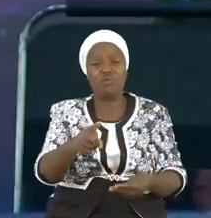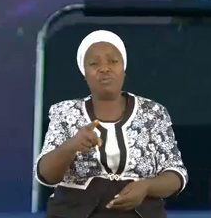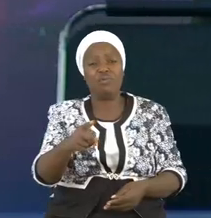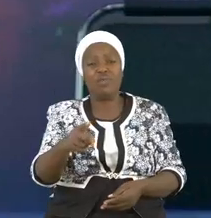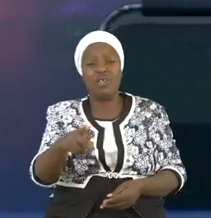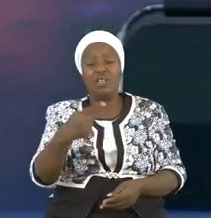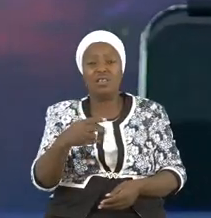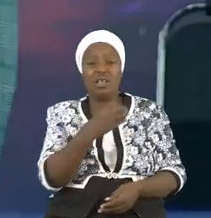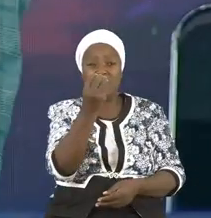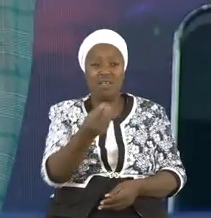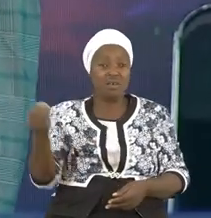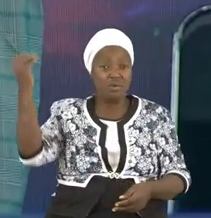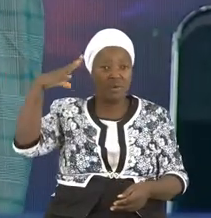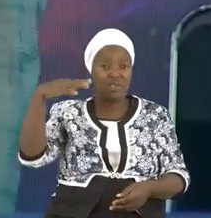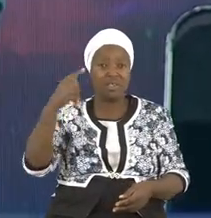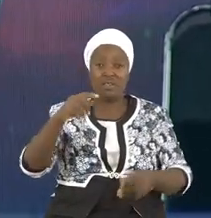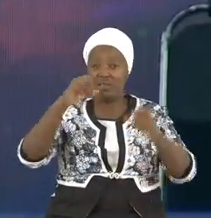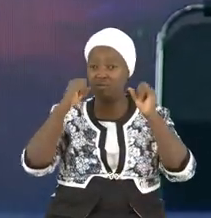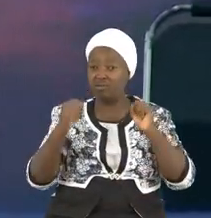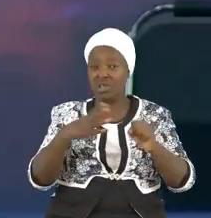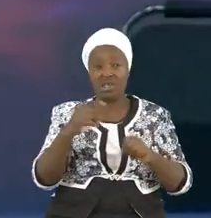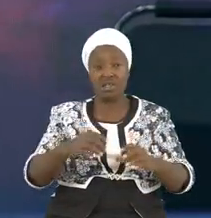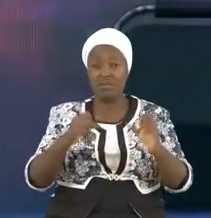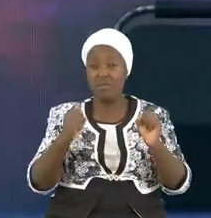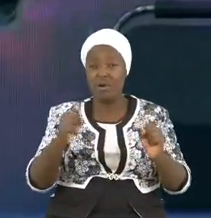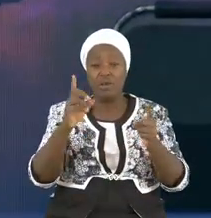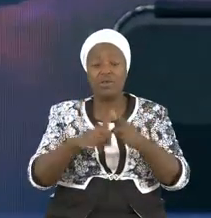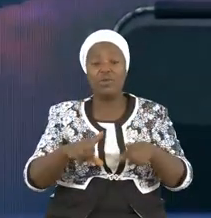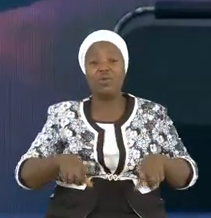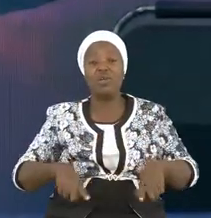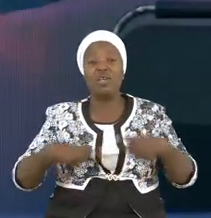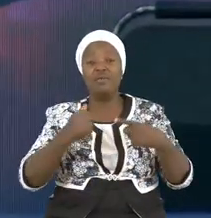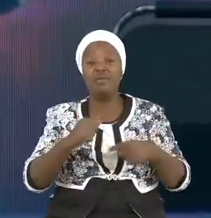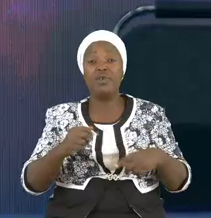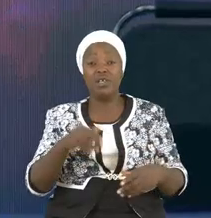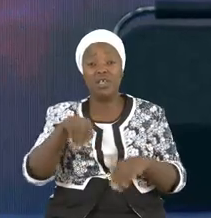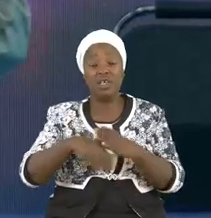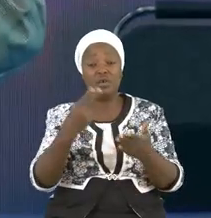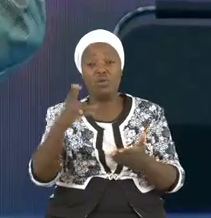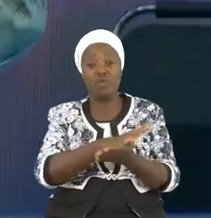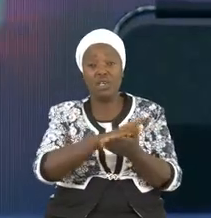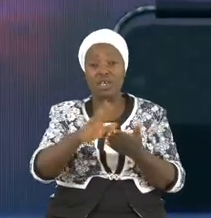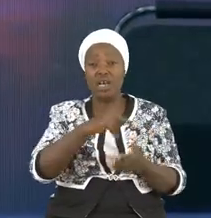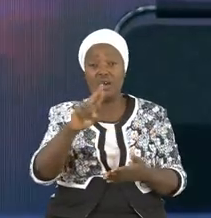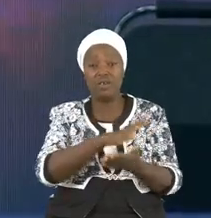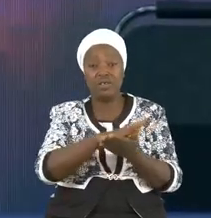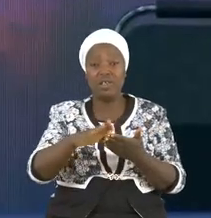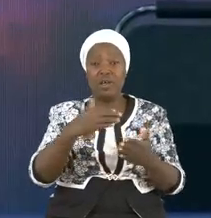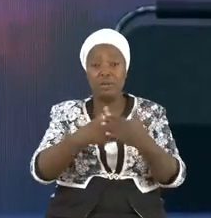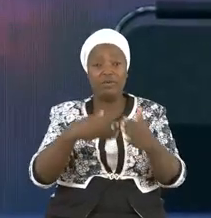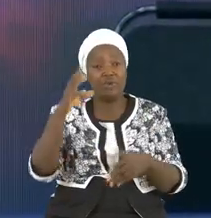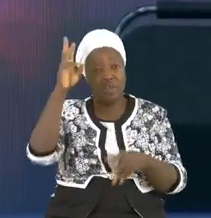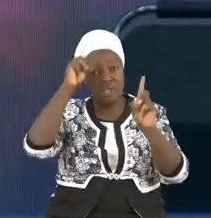the strength, and the power to live in holiness and righteousness before Him all